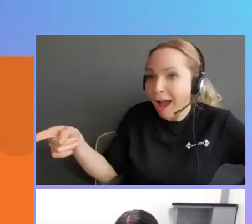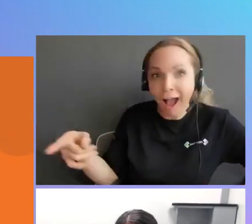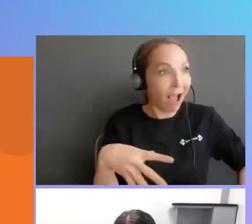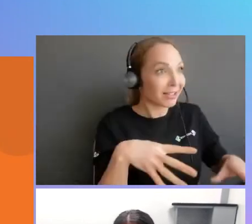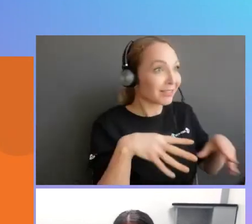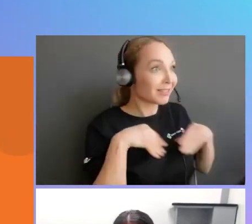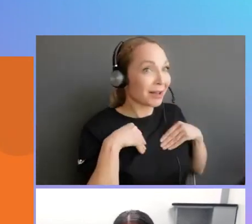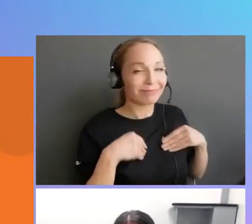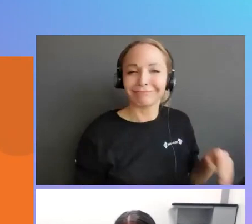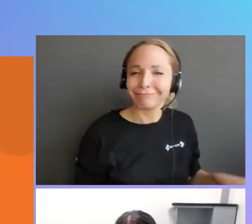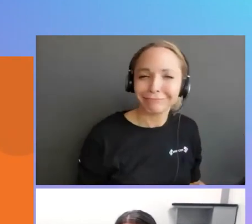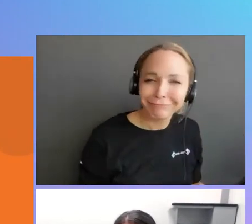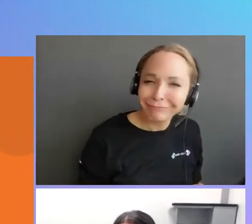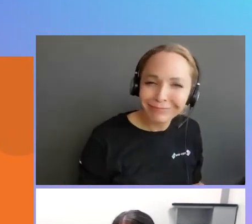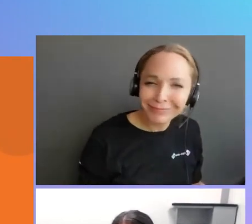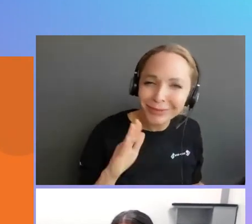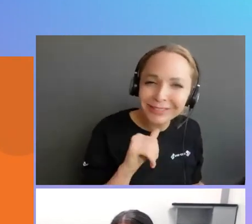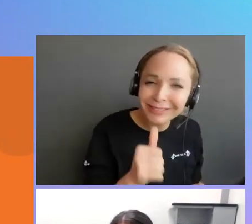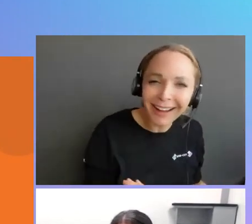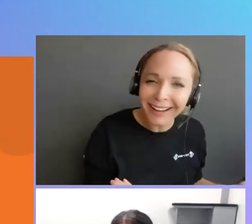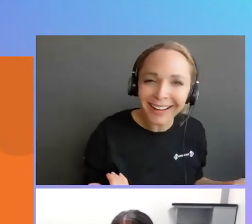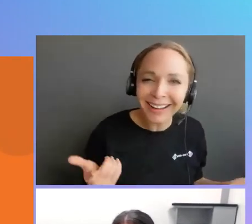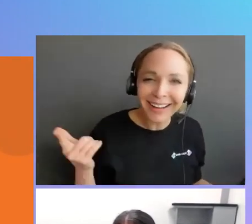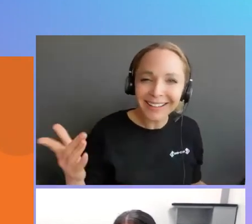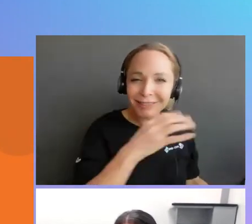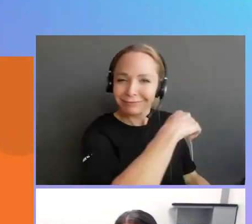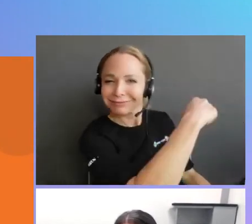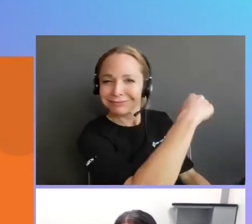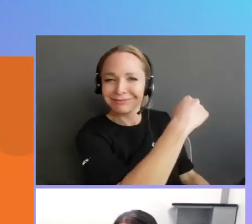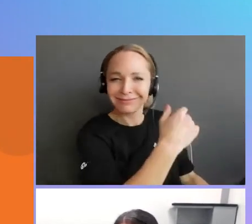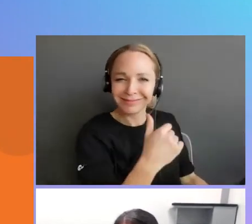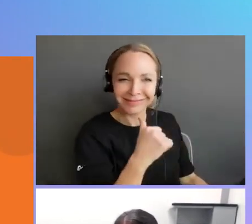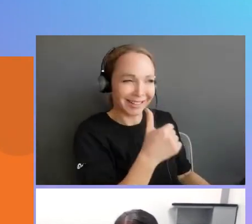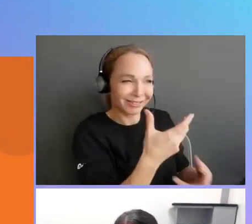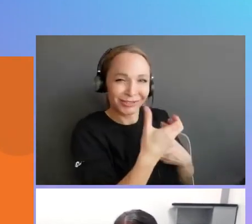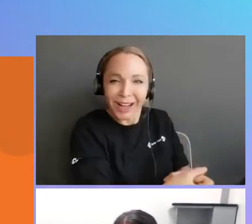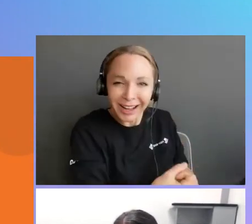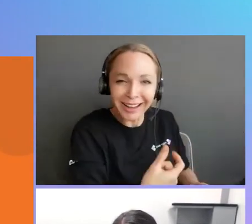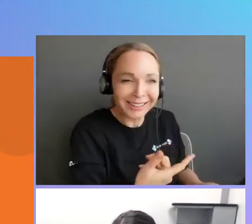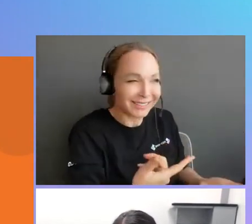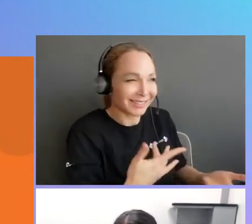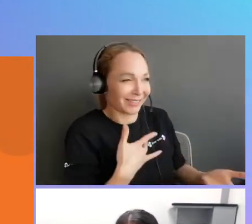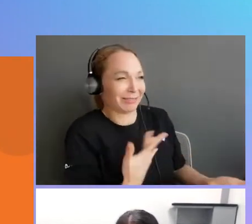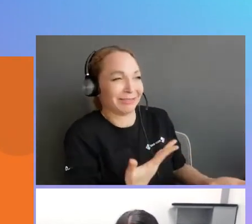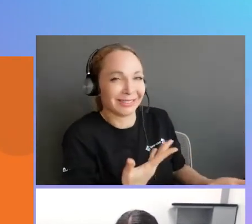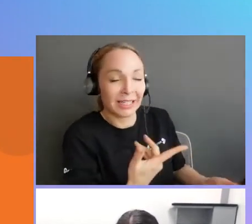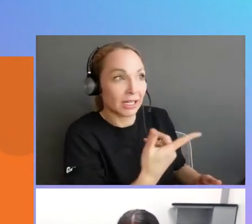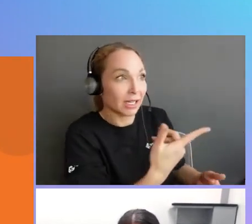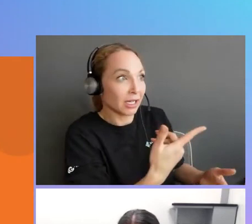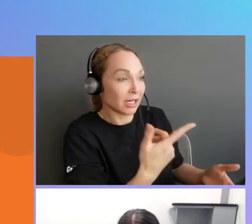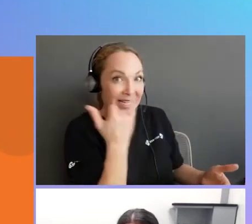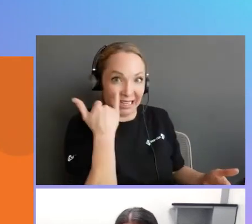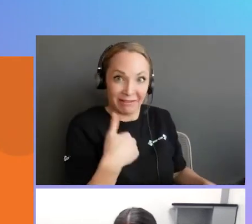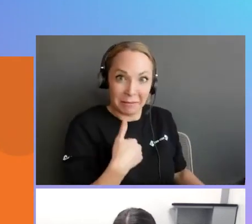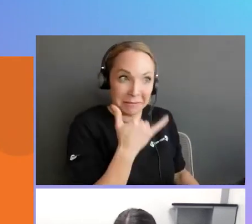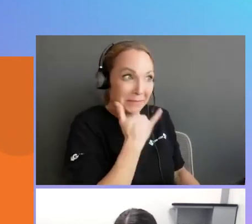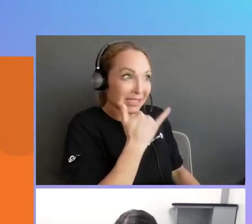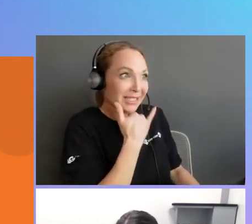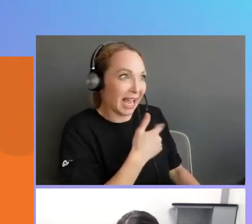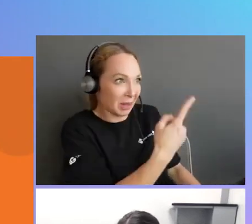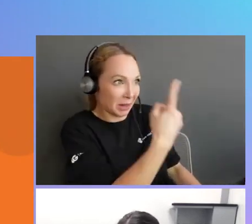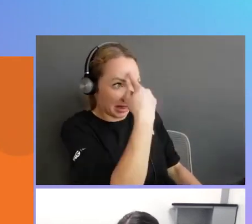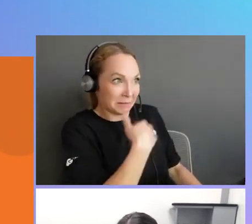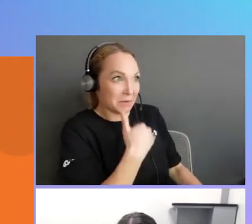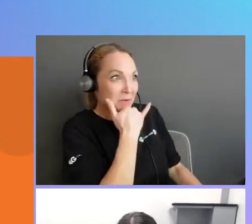It undermines trust. It blocks people from learning because they don't feel safe to make mistakes. And mistakes are a foundation of